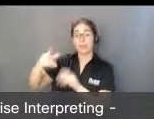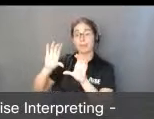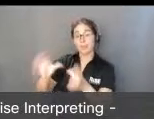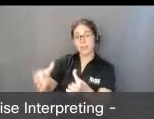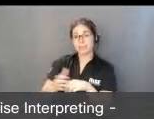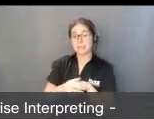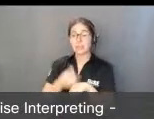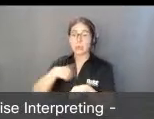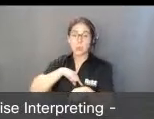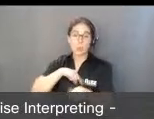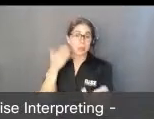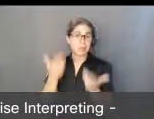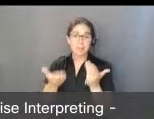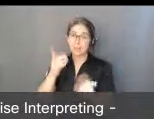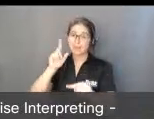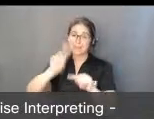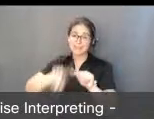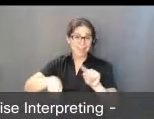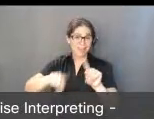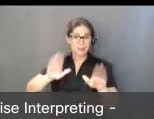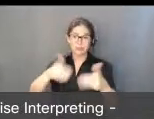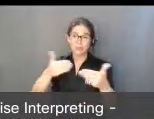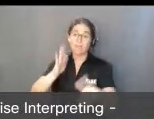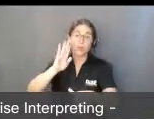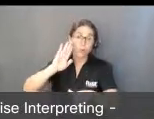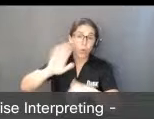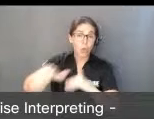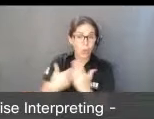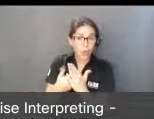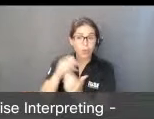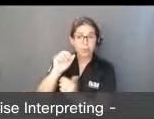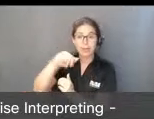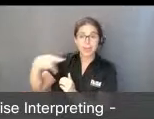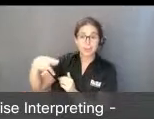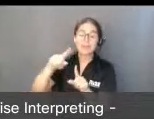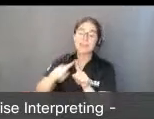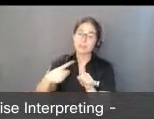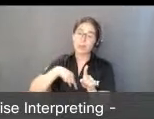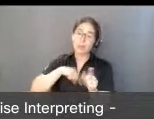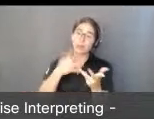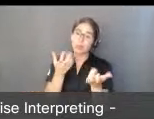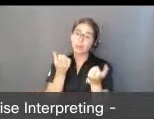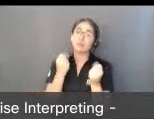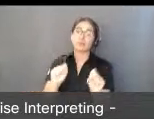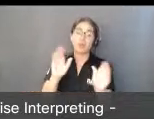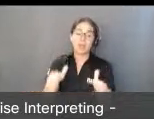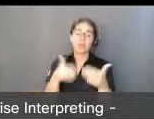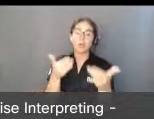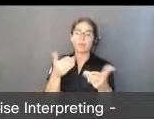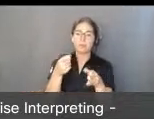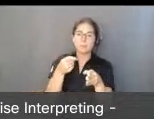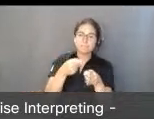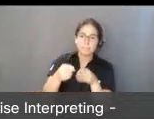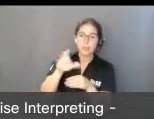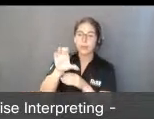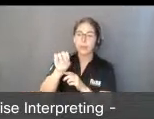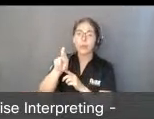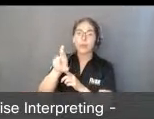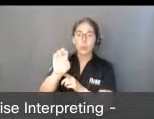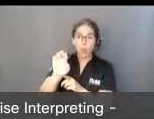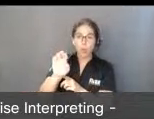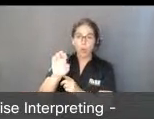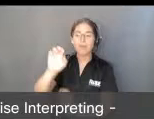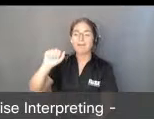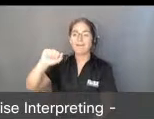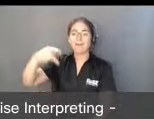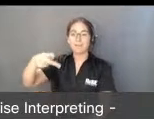able to offer all AP courses, but I'm trying to offer the some of the core AP